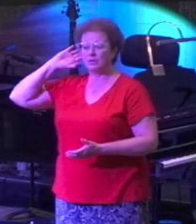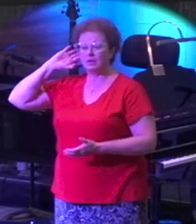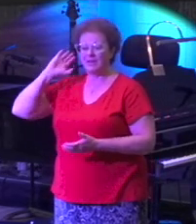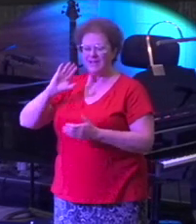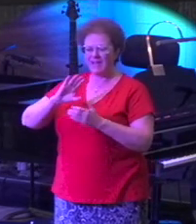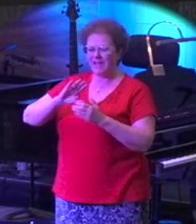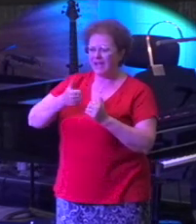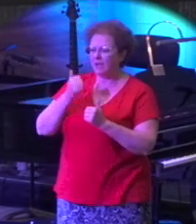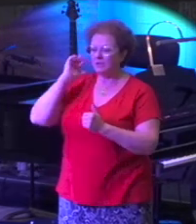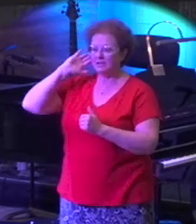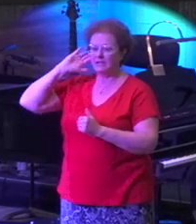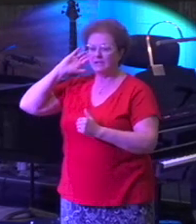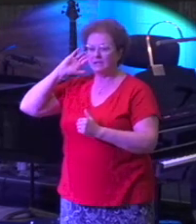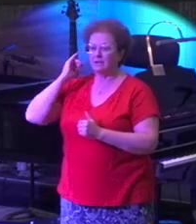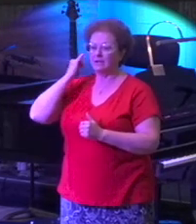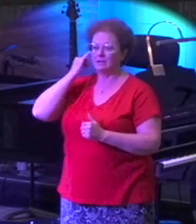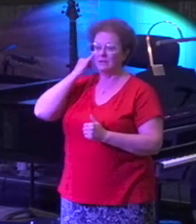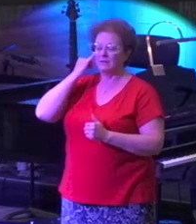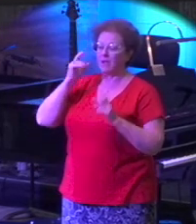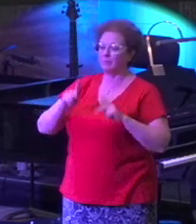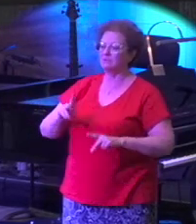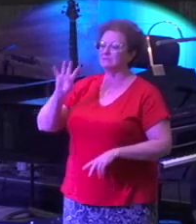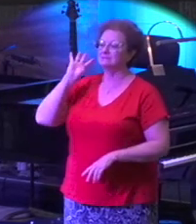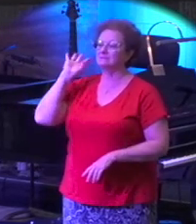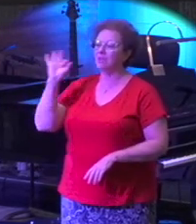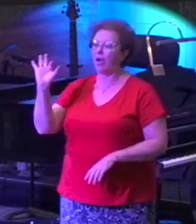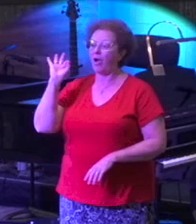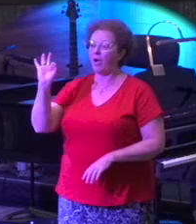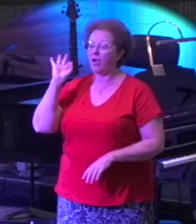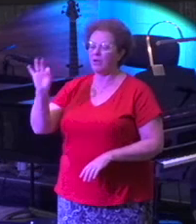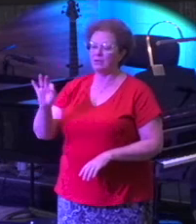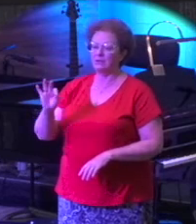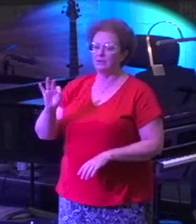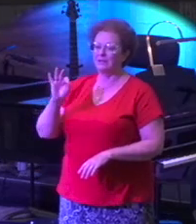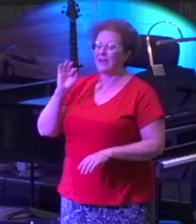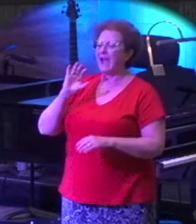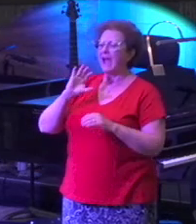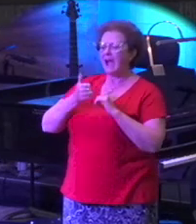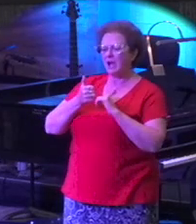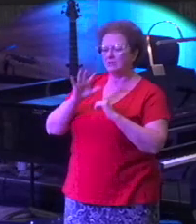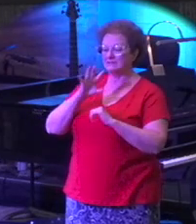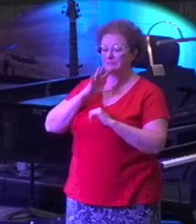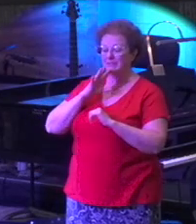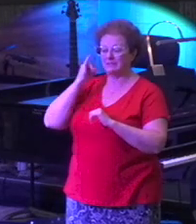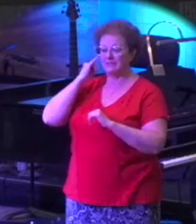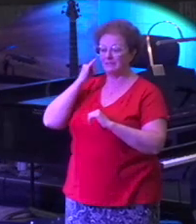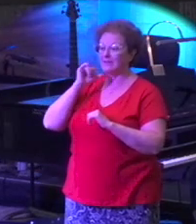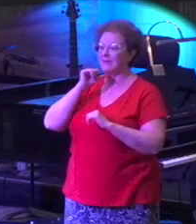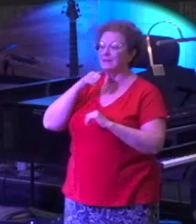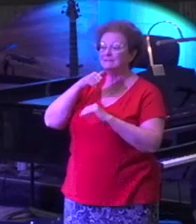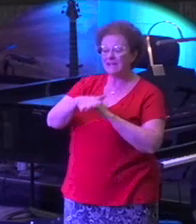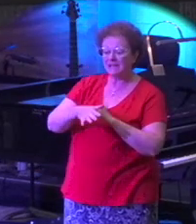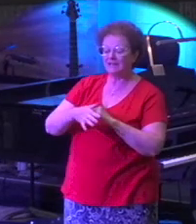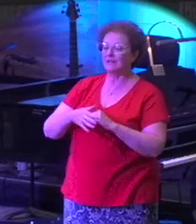hear unless someone was speaking? And how are they to speak unless they are sent, as it is written, how beautiful are the